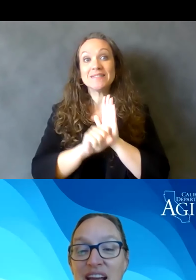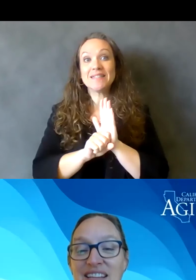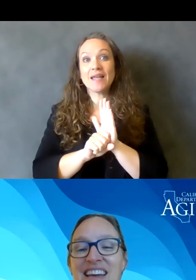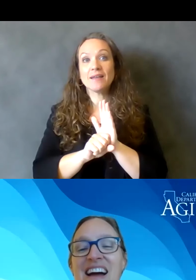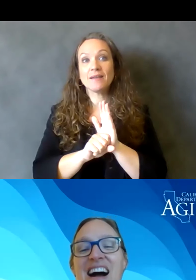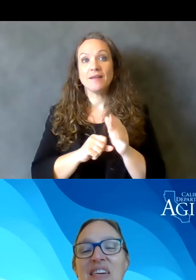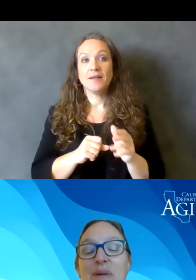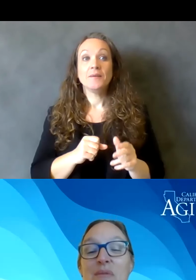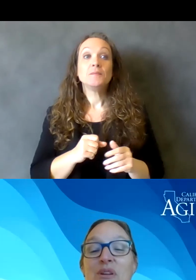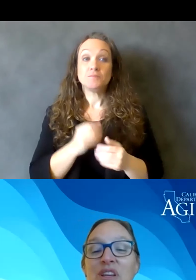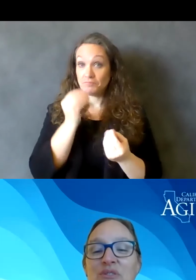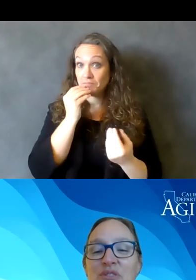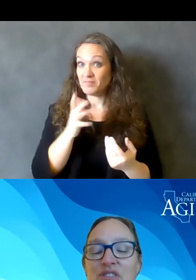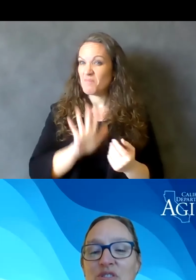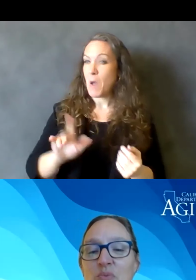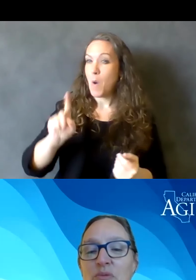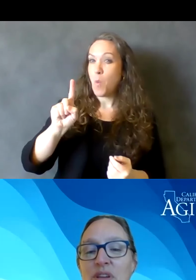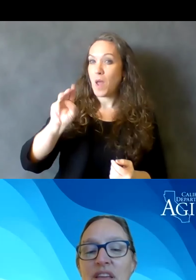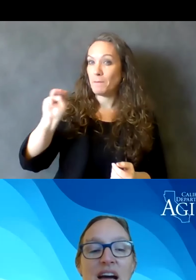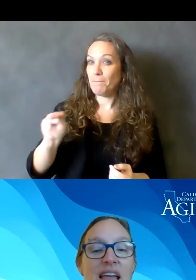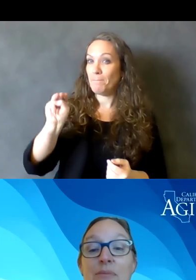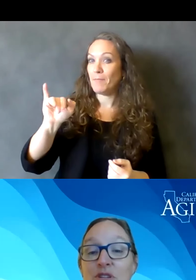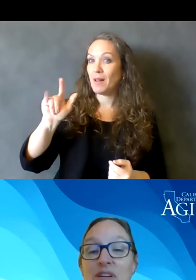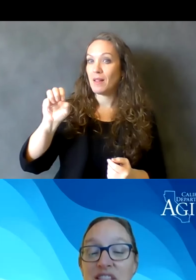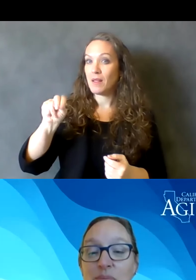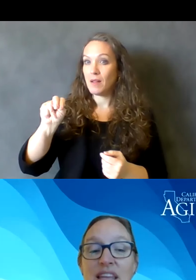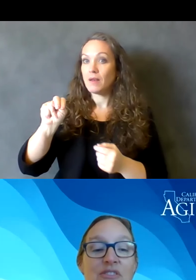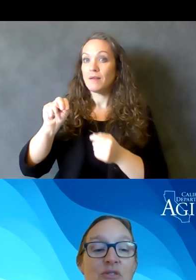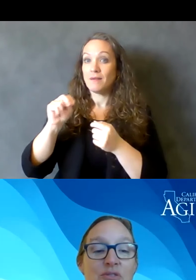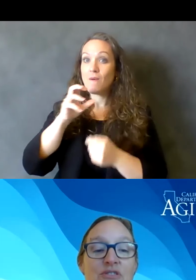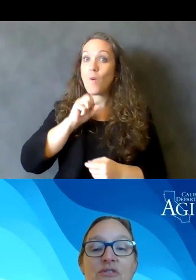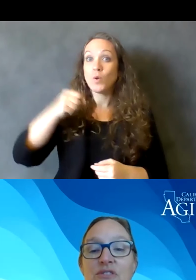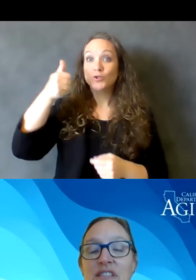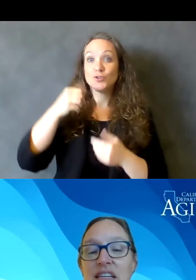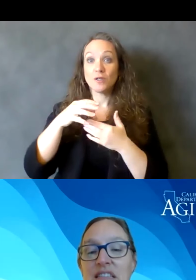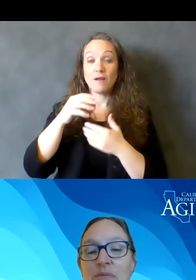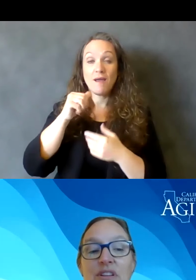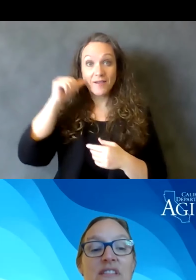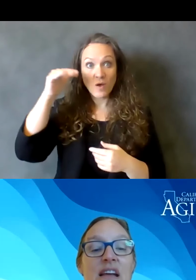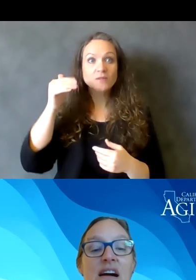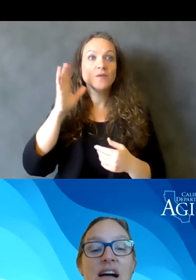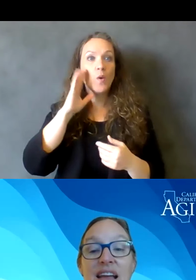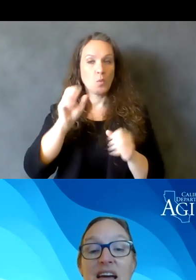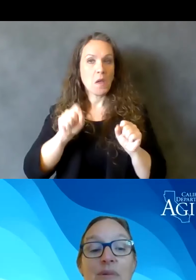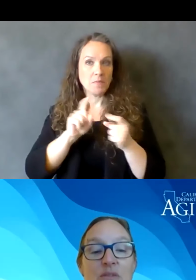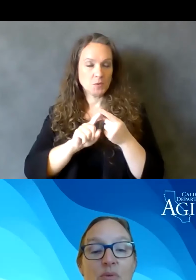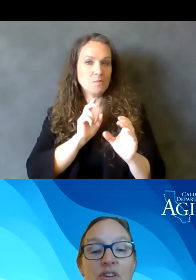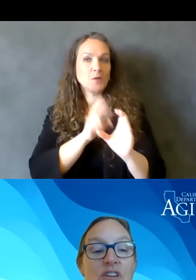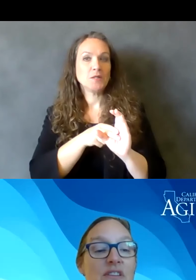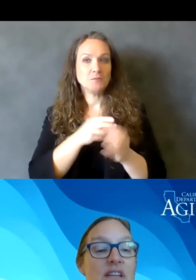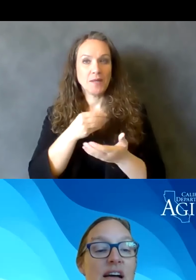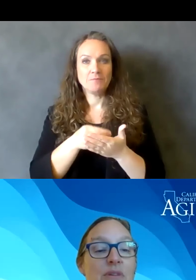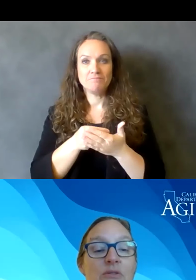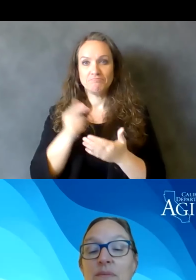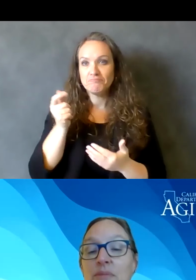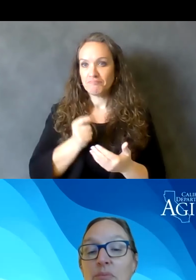fast fact that about 1 million older adults will be able to participate in the crucial Golden State stimulus economic support during